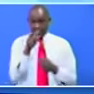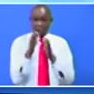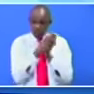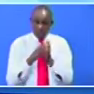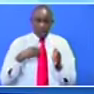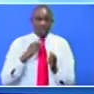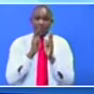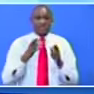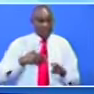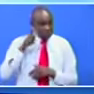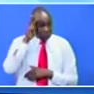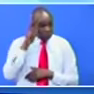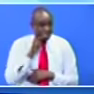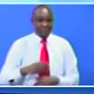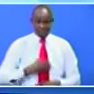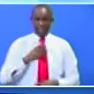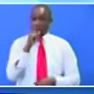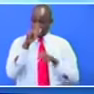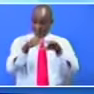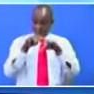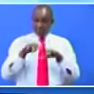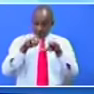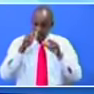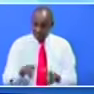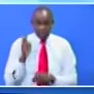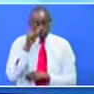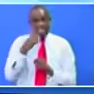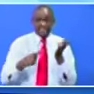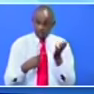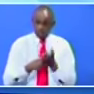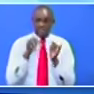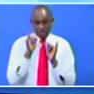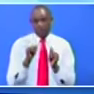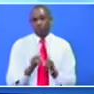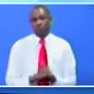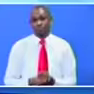Philip Ketani visited a farmer using this new technology and tells us more.